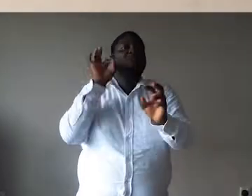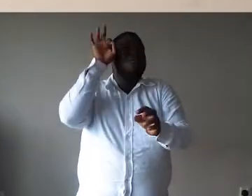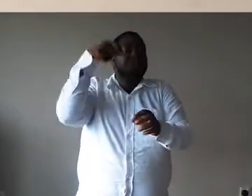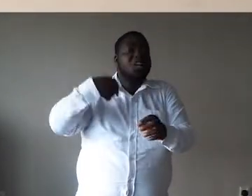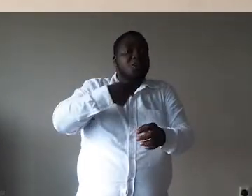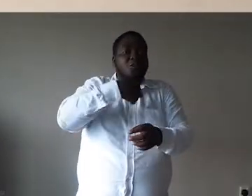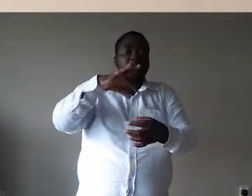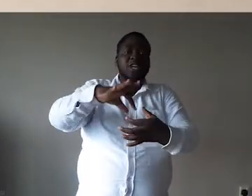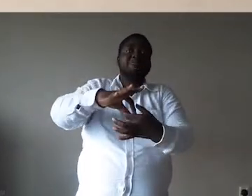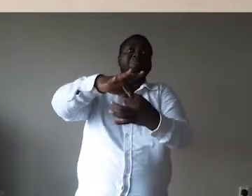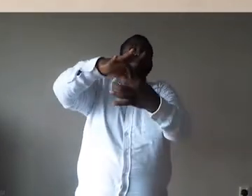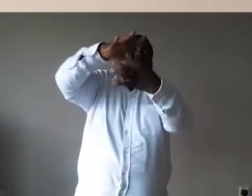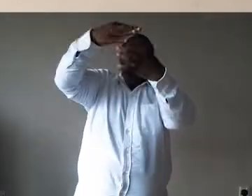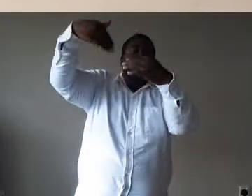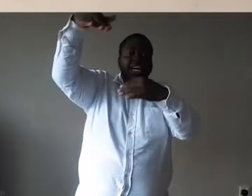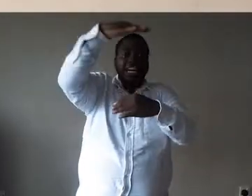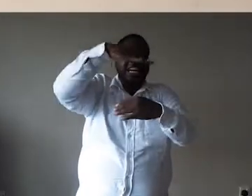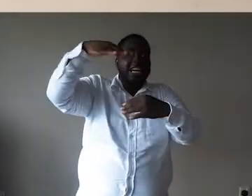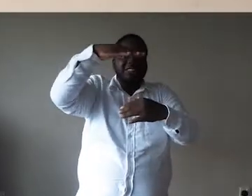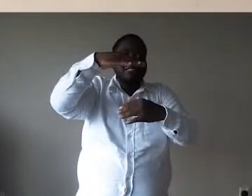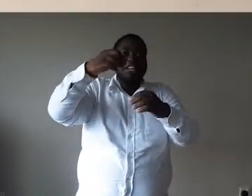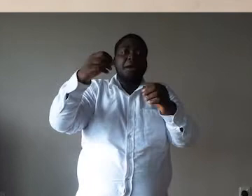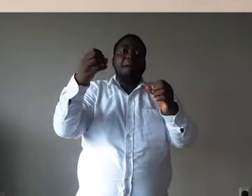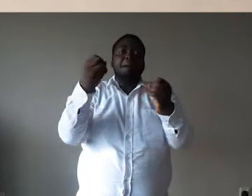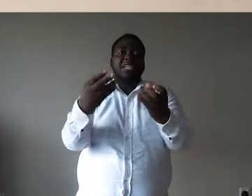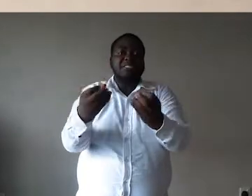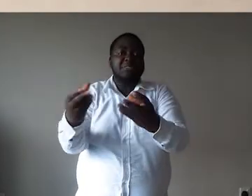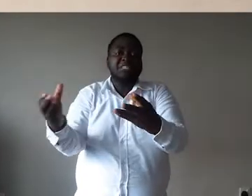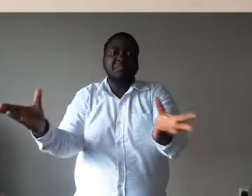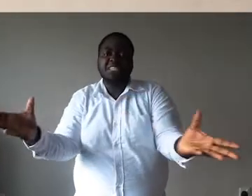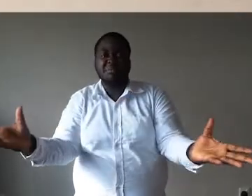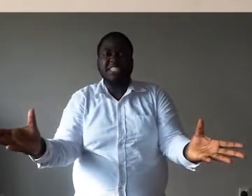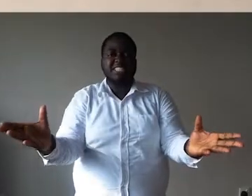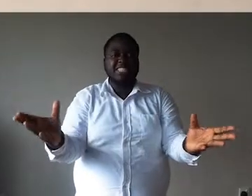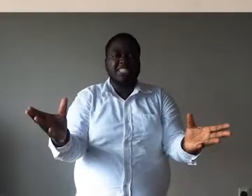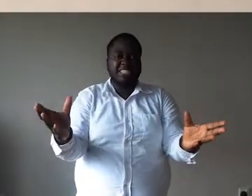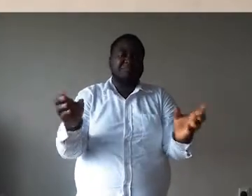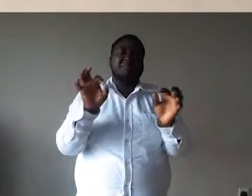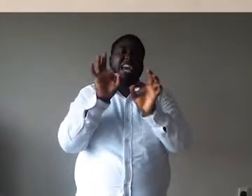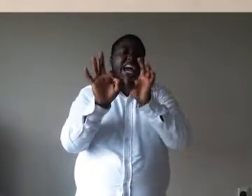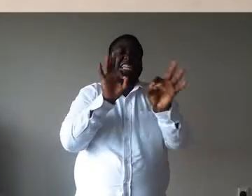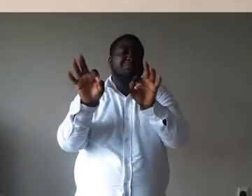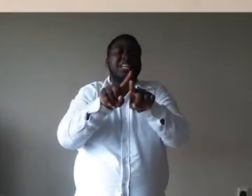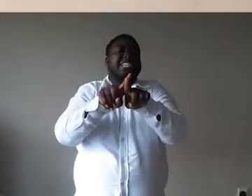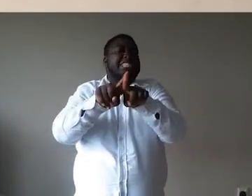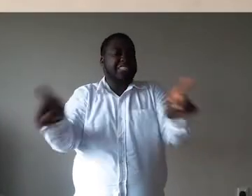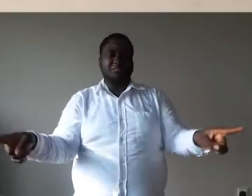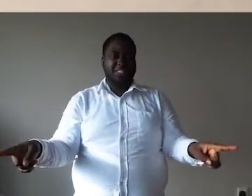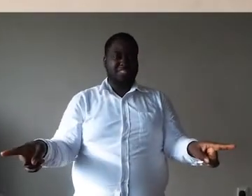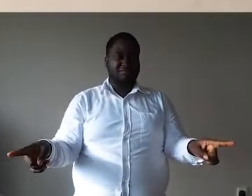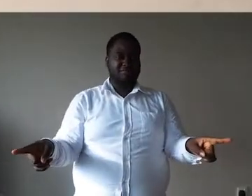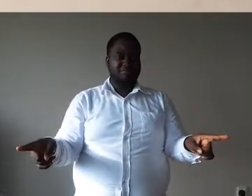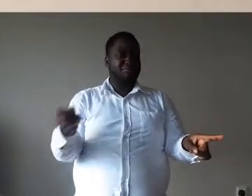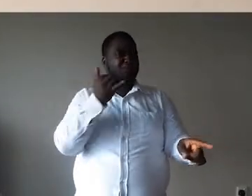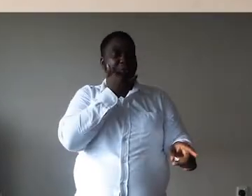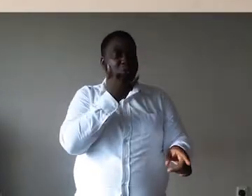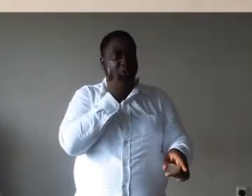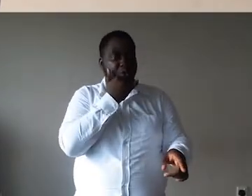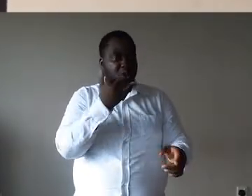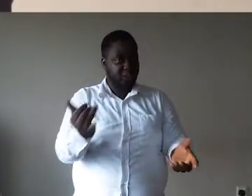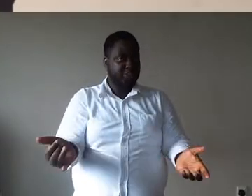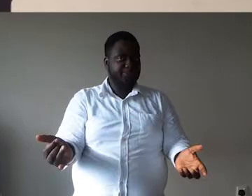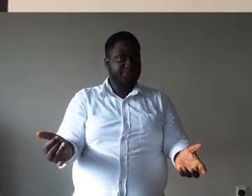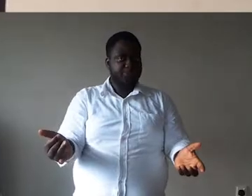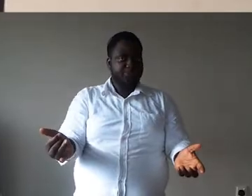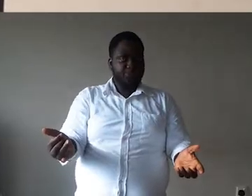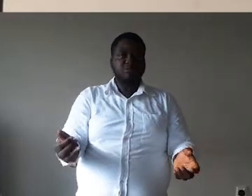of that confusion, then who is? In the disclaimer, 1 Corinthians chapter 14, verse 33, Paul writing